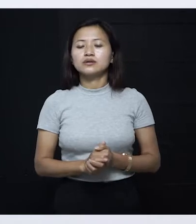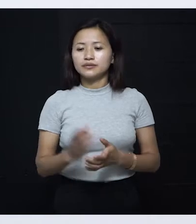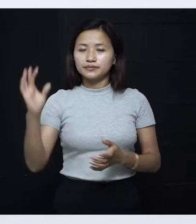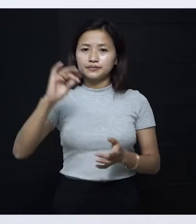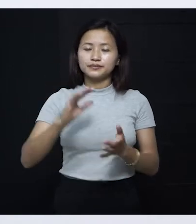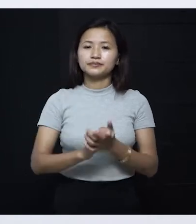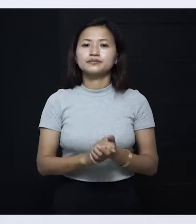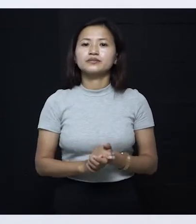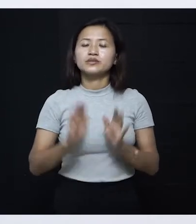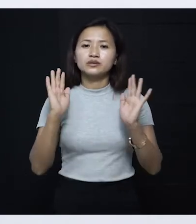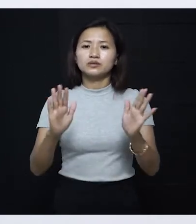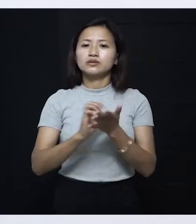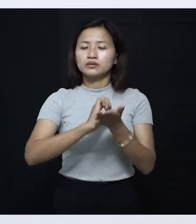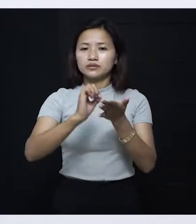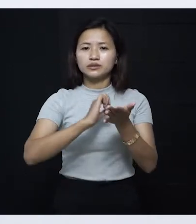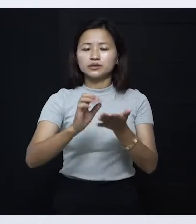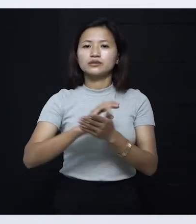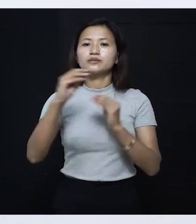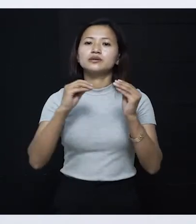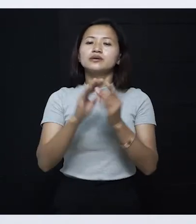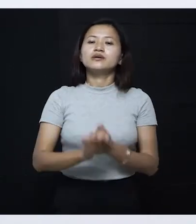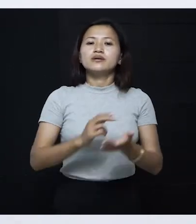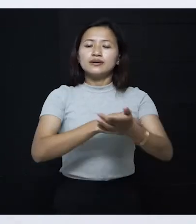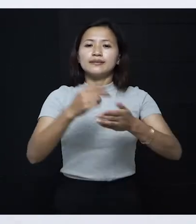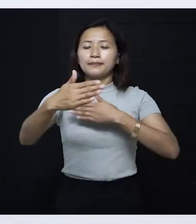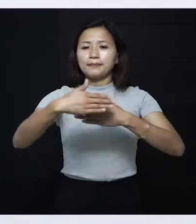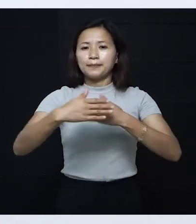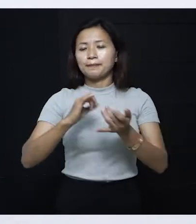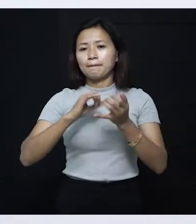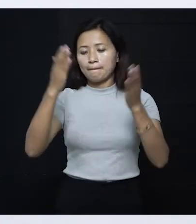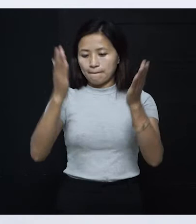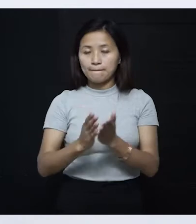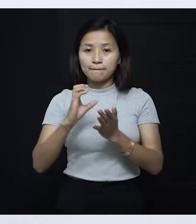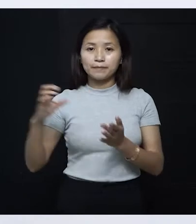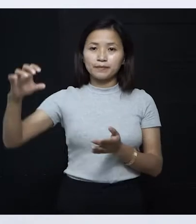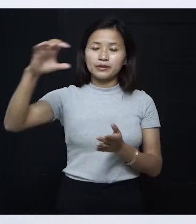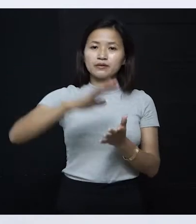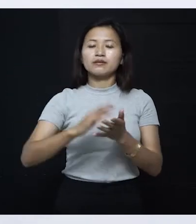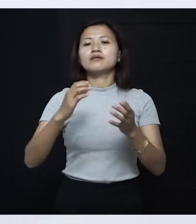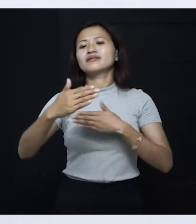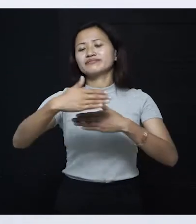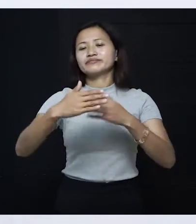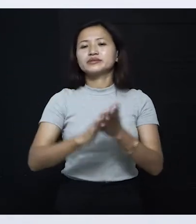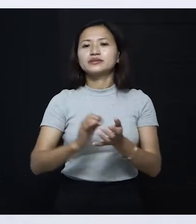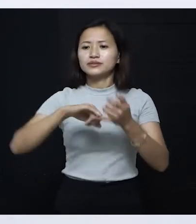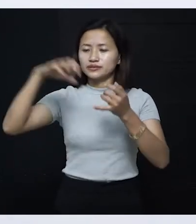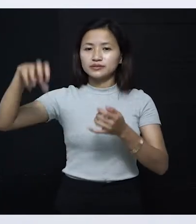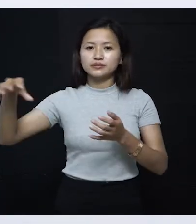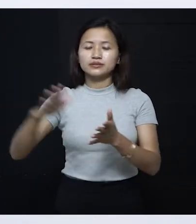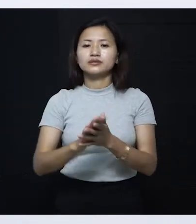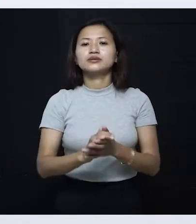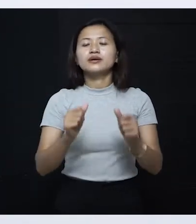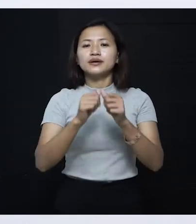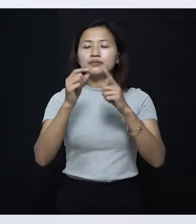again, you also have to write about the neighboring countries or the neighboring state. Okay, and that is we have